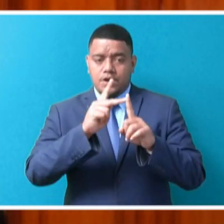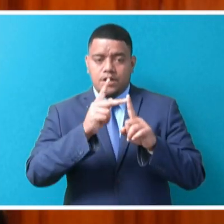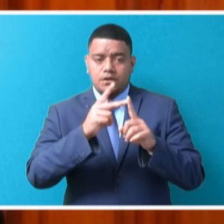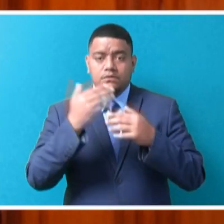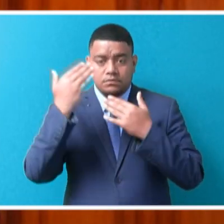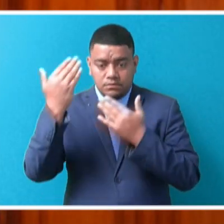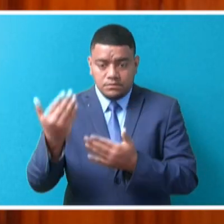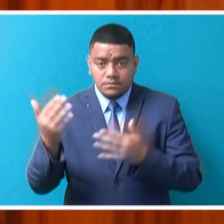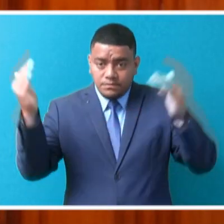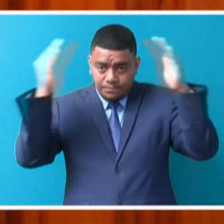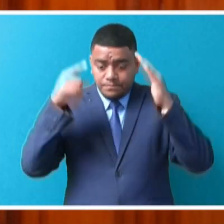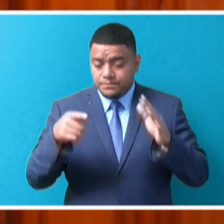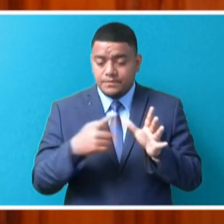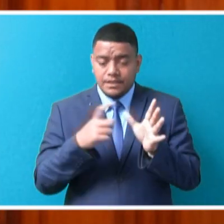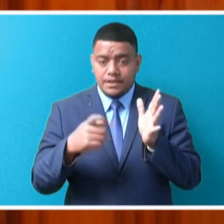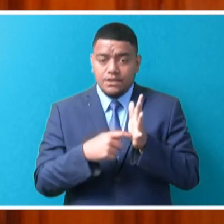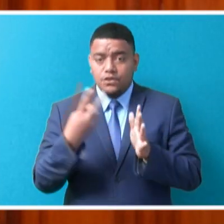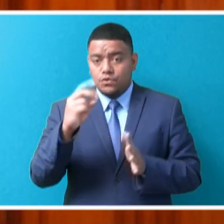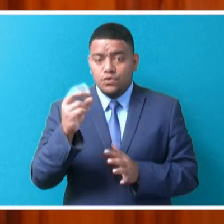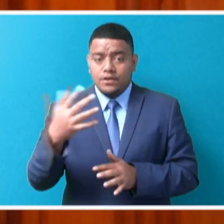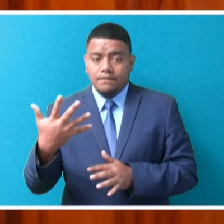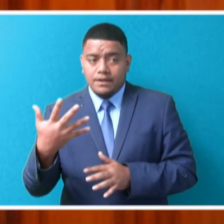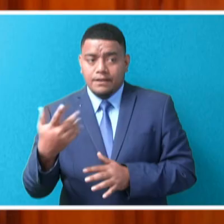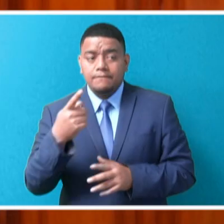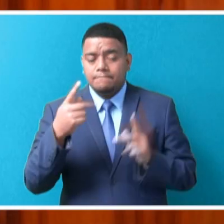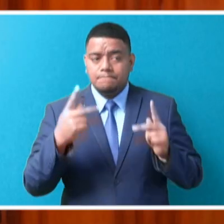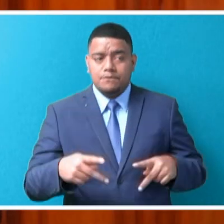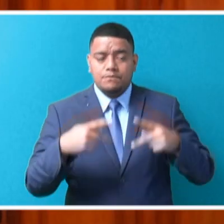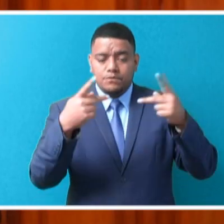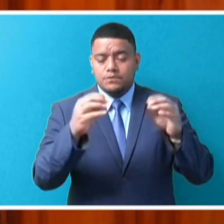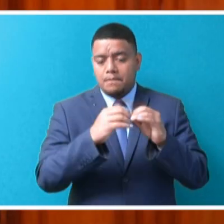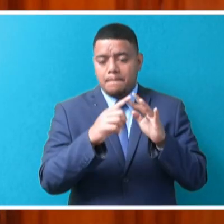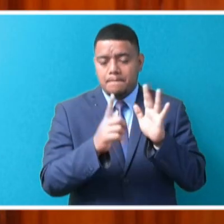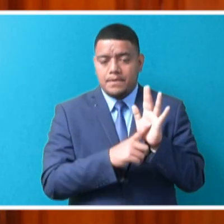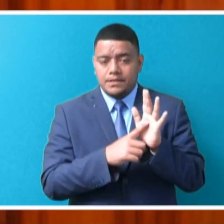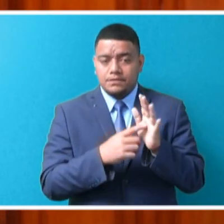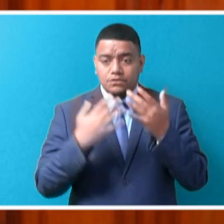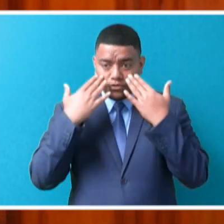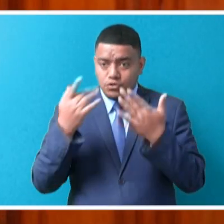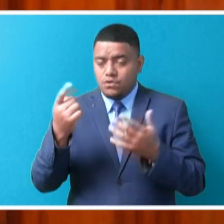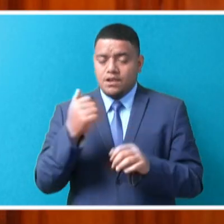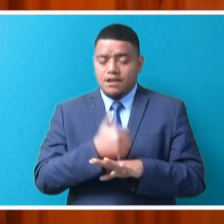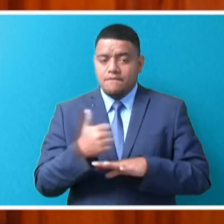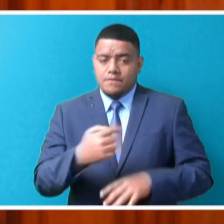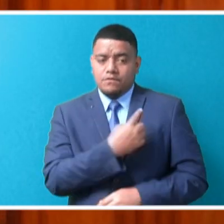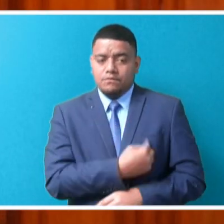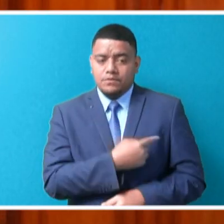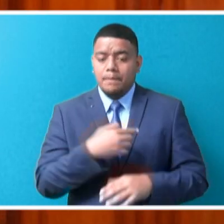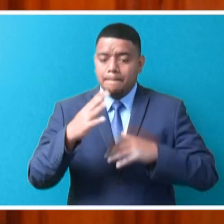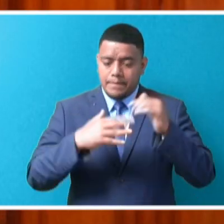Speaker, both the Forestry Act of 2025 and the proposed Mahogany Bill signal the government's commitment to building a